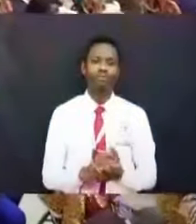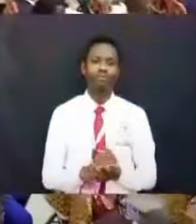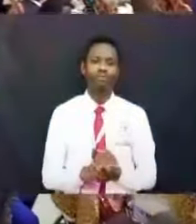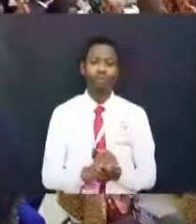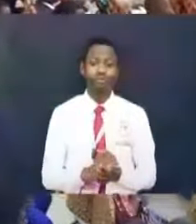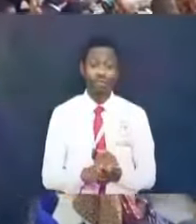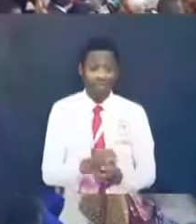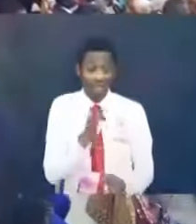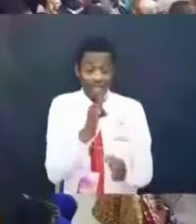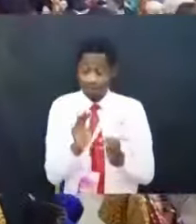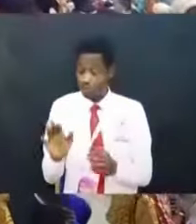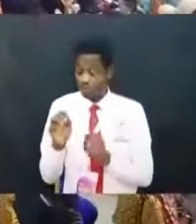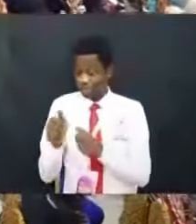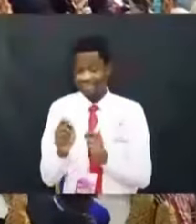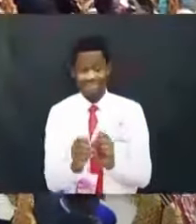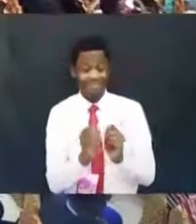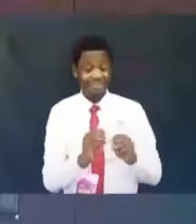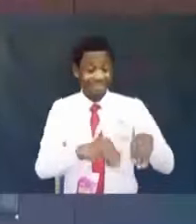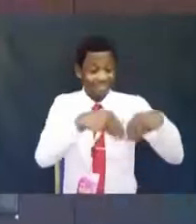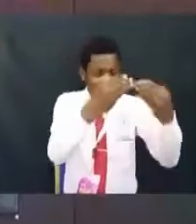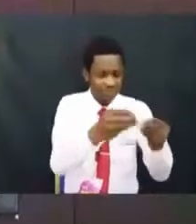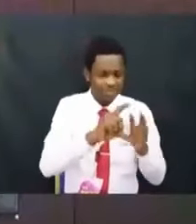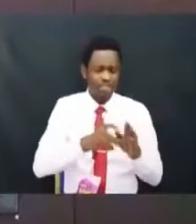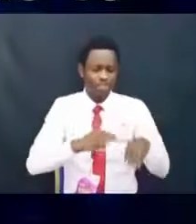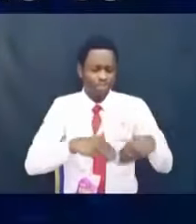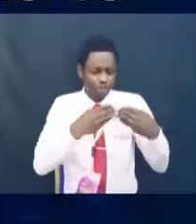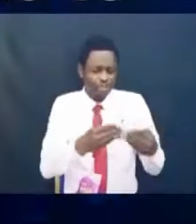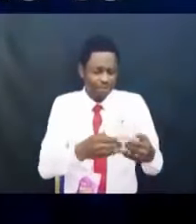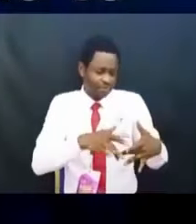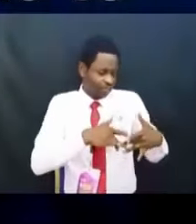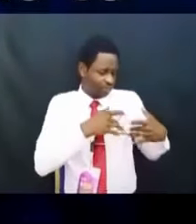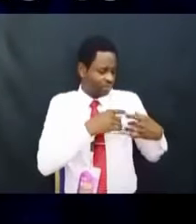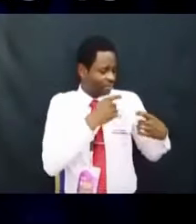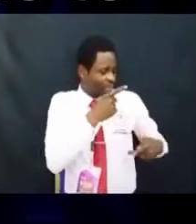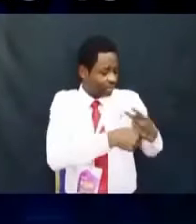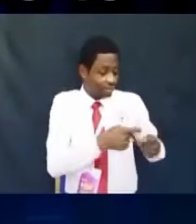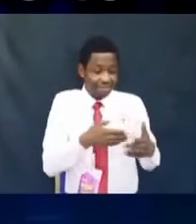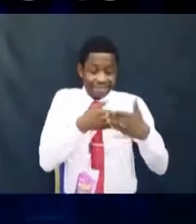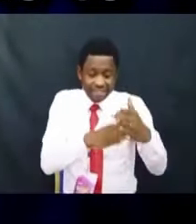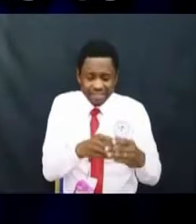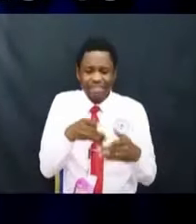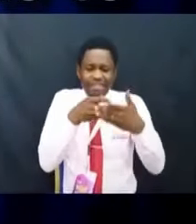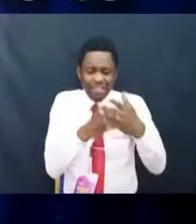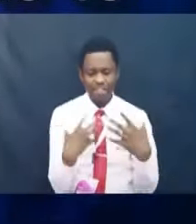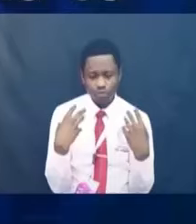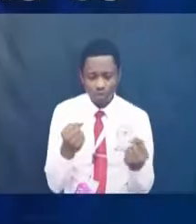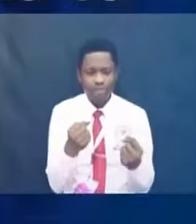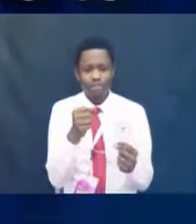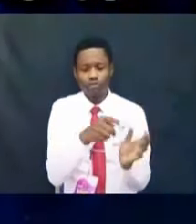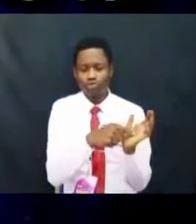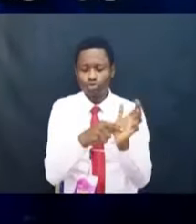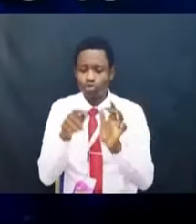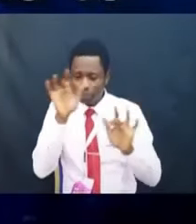If it is giving, then give generously. If it is to lead, do it diligently. If it is to show mercy, do